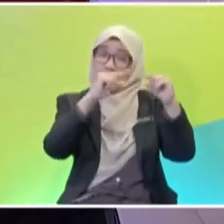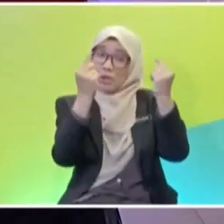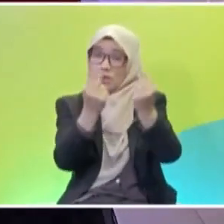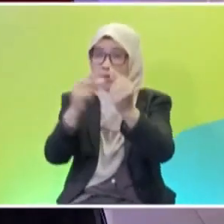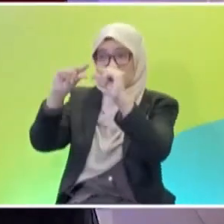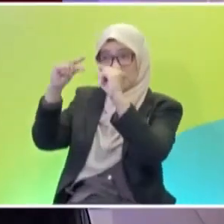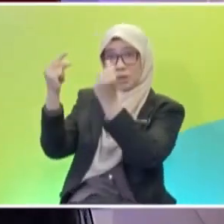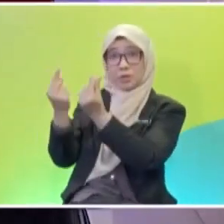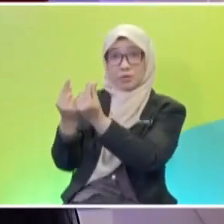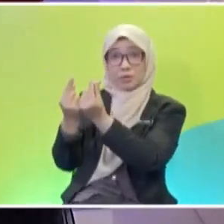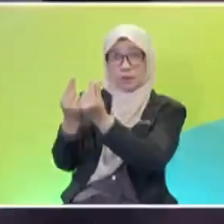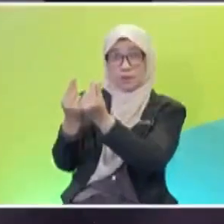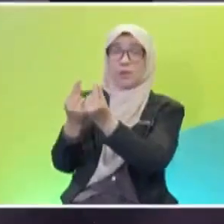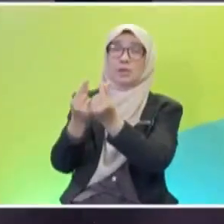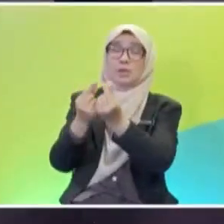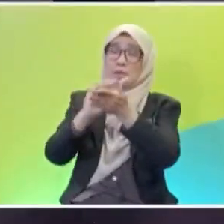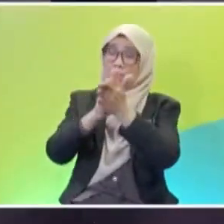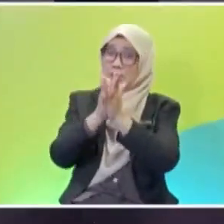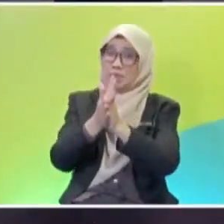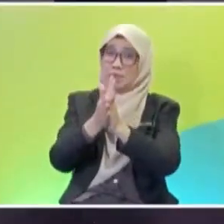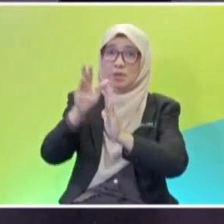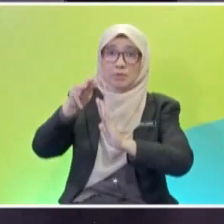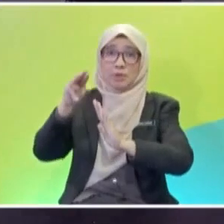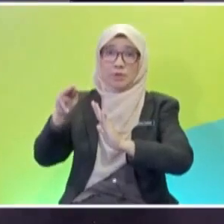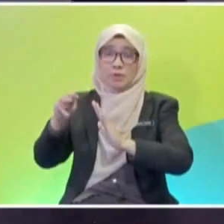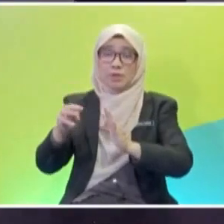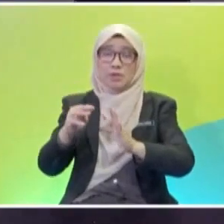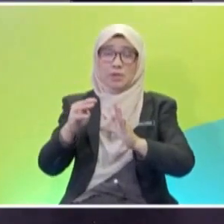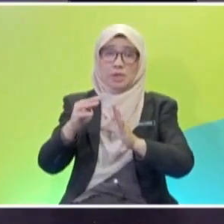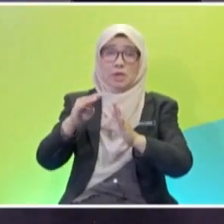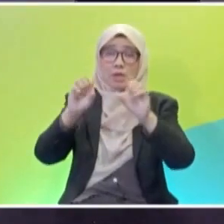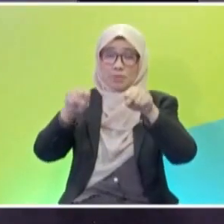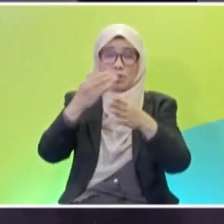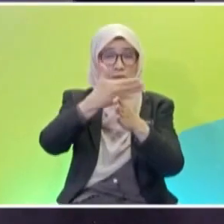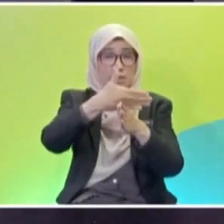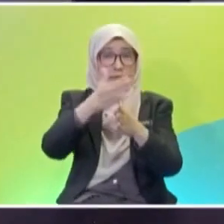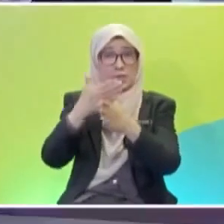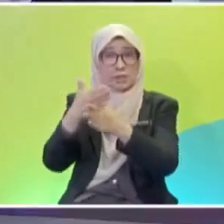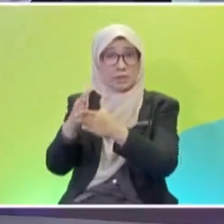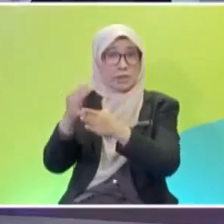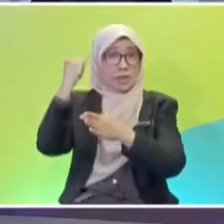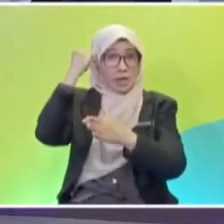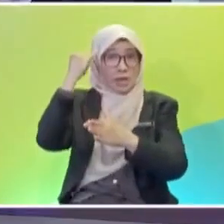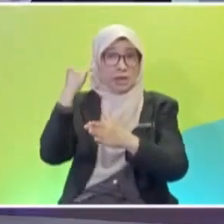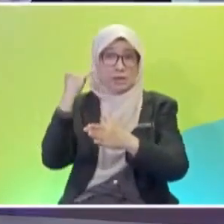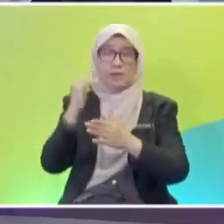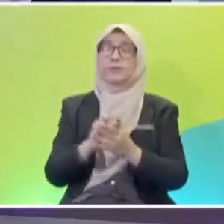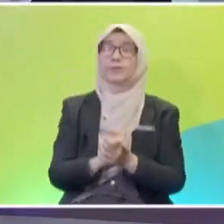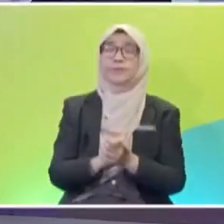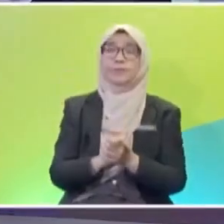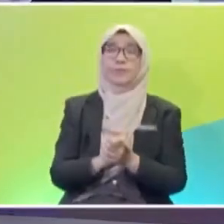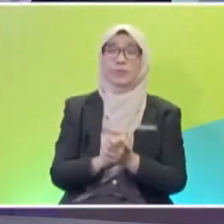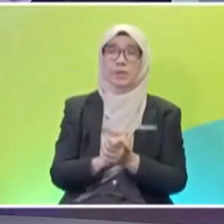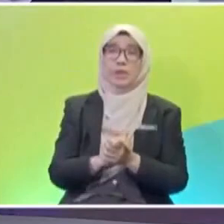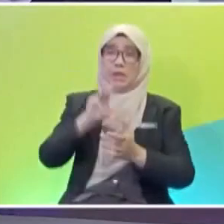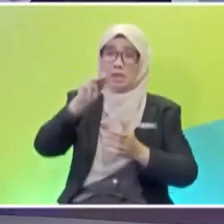an idea. Yes, for pupils watching as well, we're referring to textbooks English for page